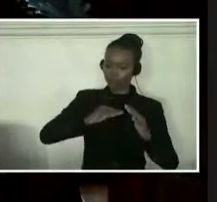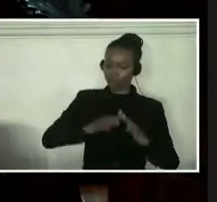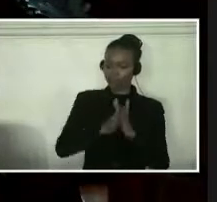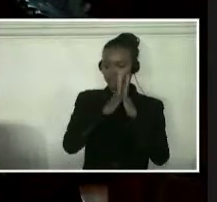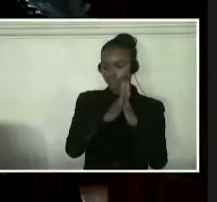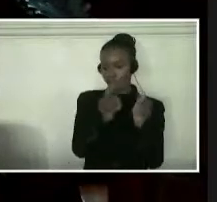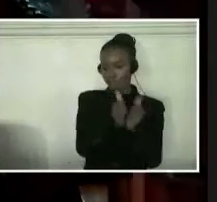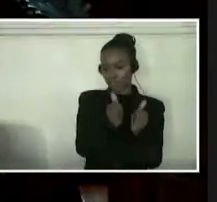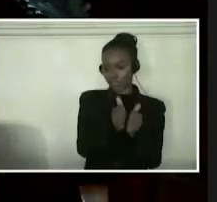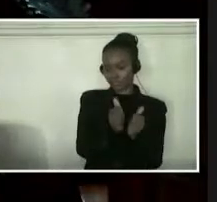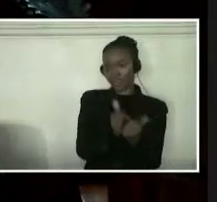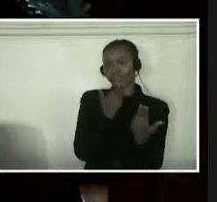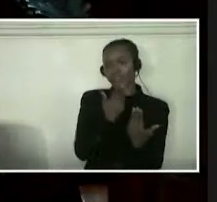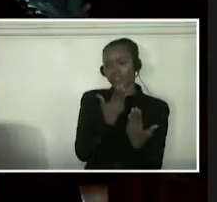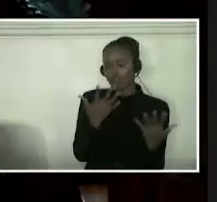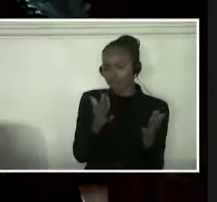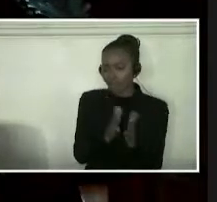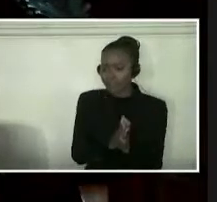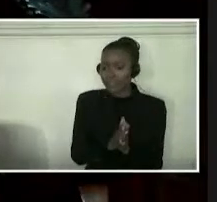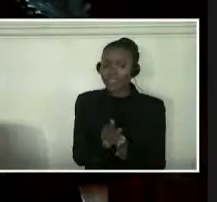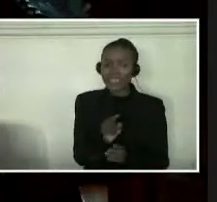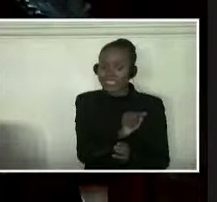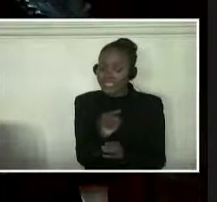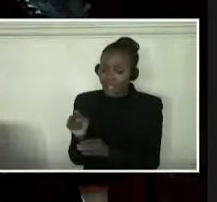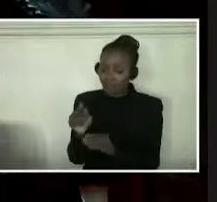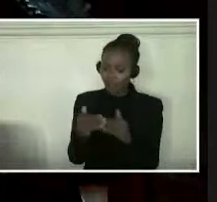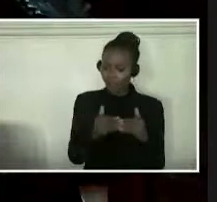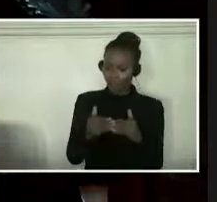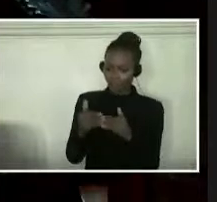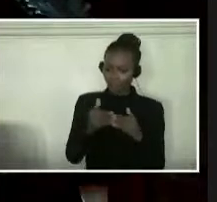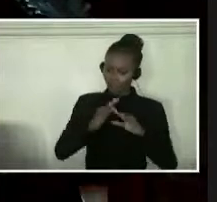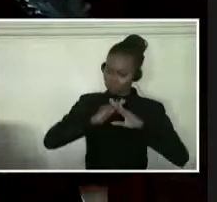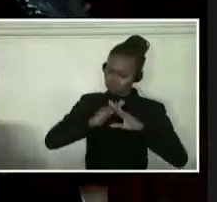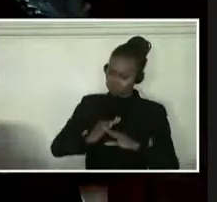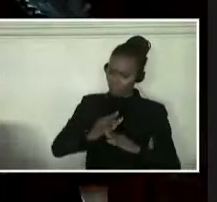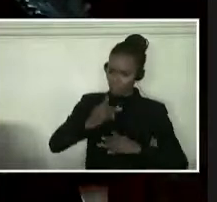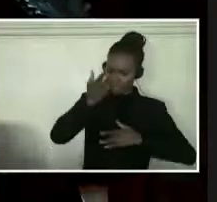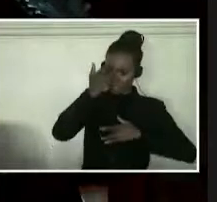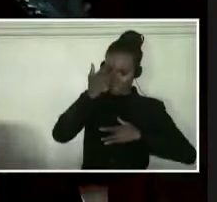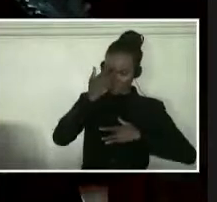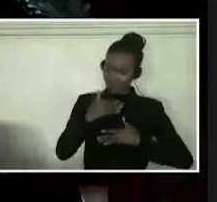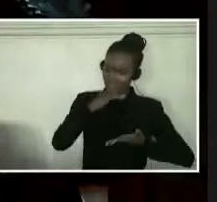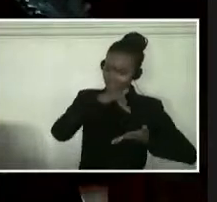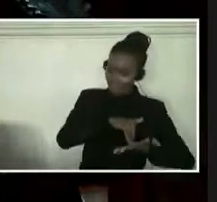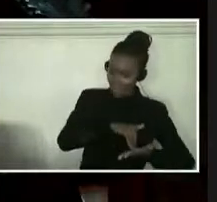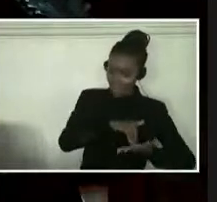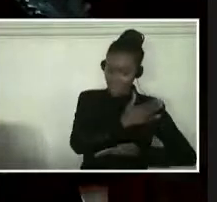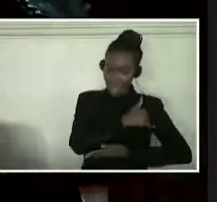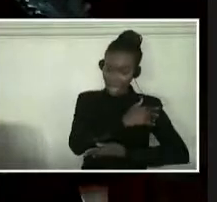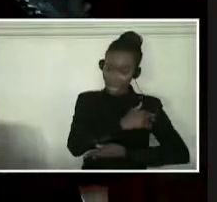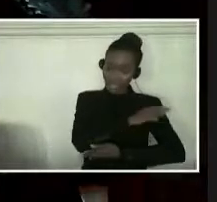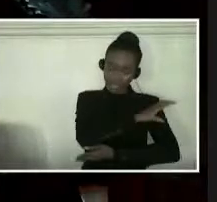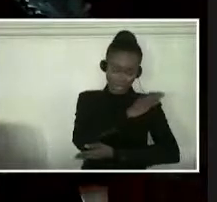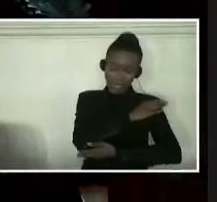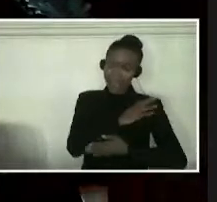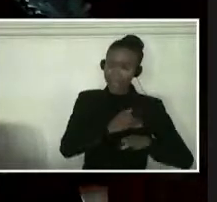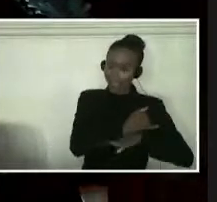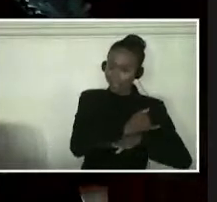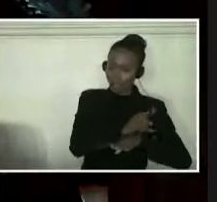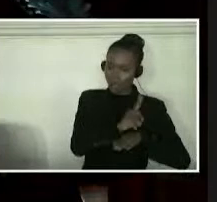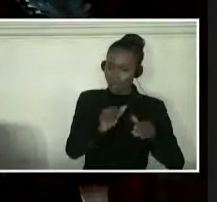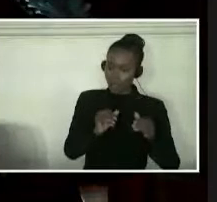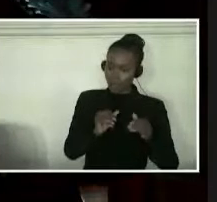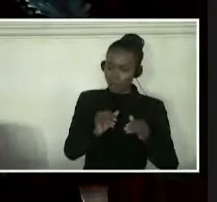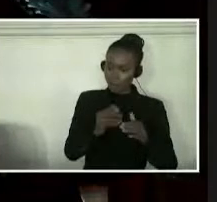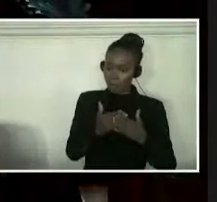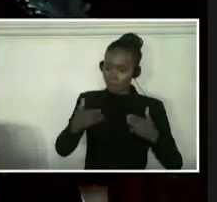yourselves for preventing diseases for preventing from presenting to healthcare facilities early before complications set in